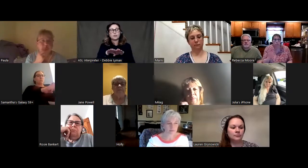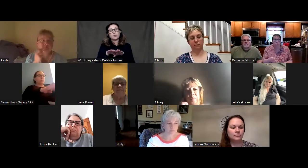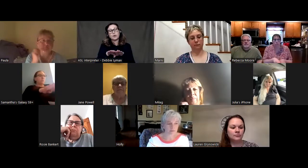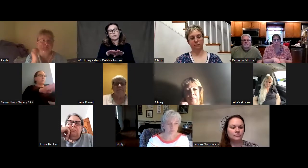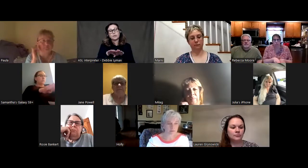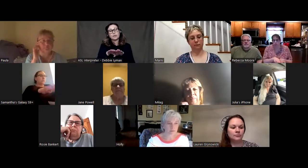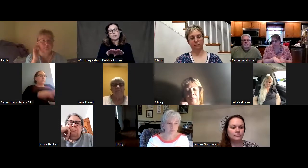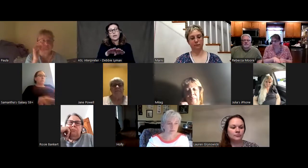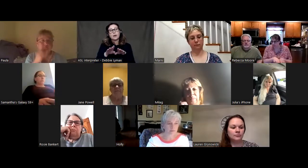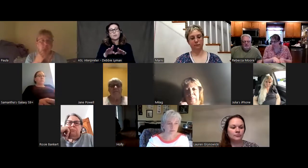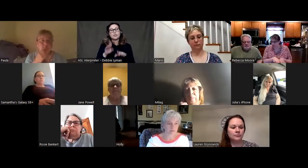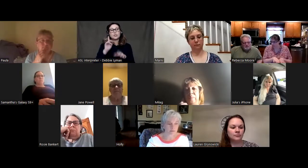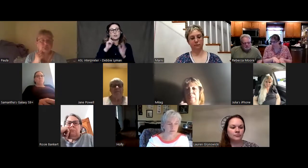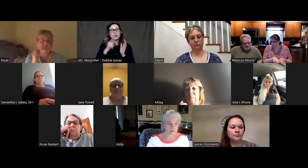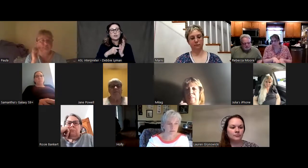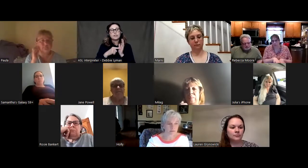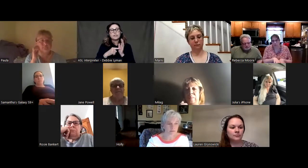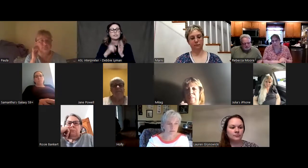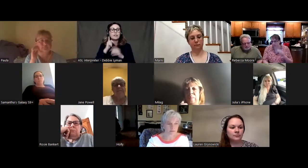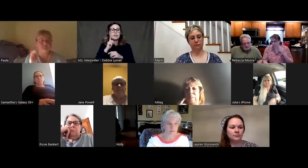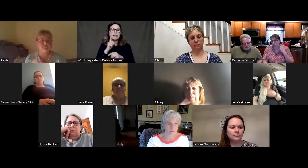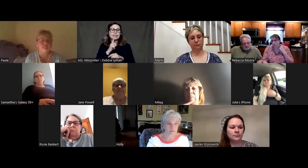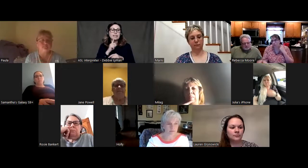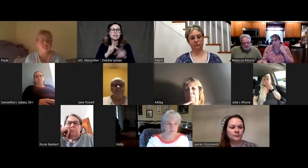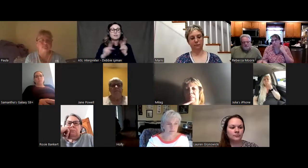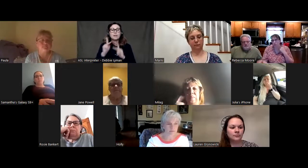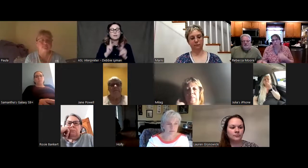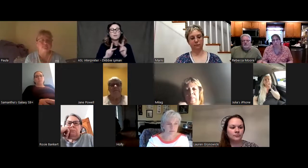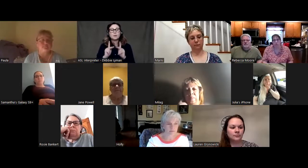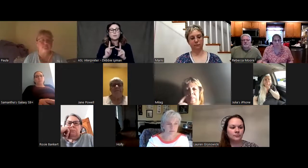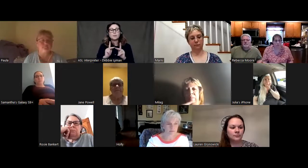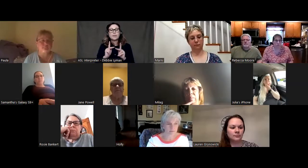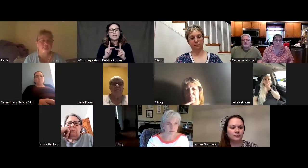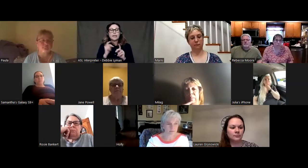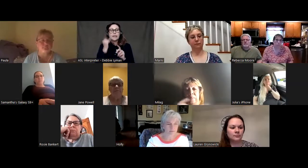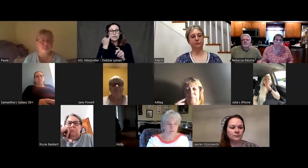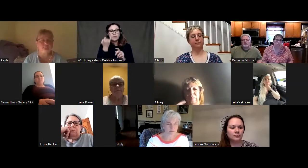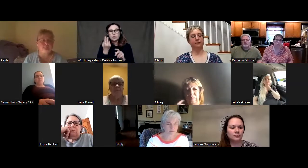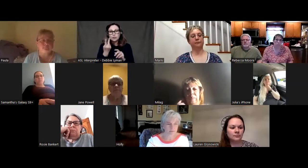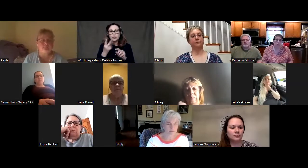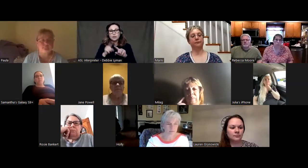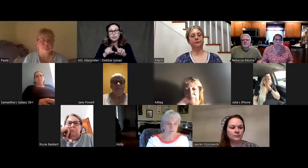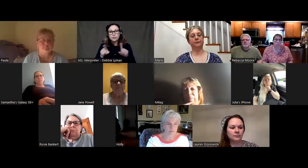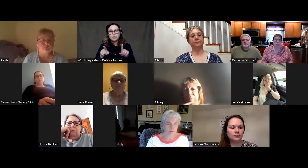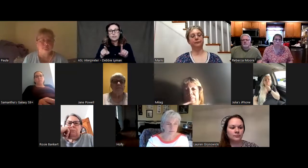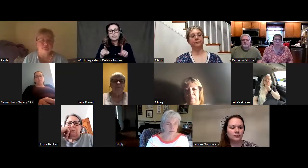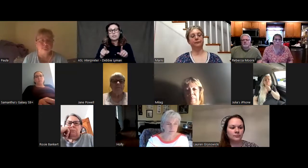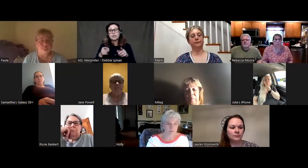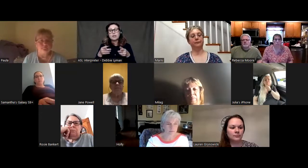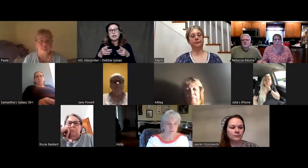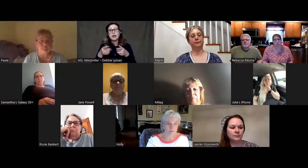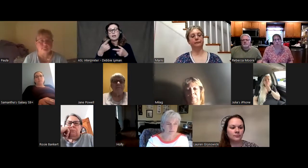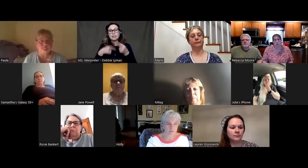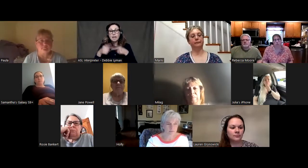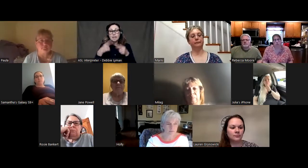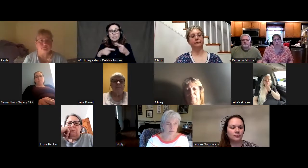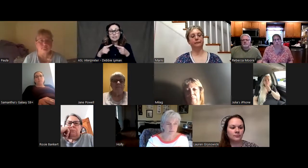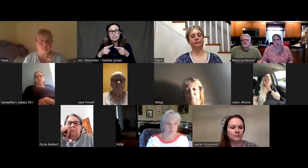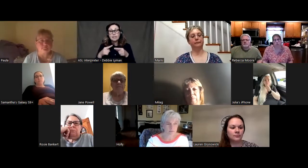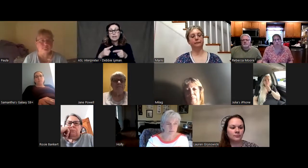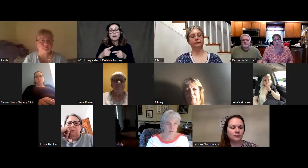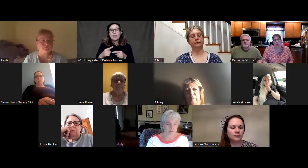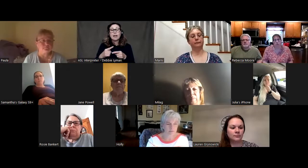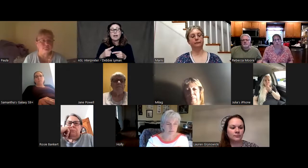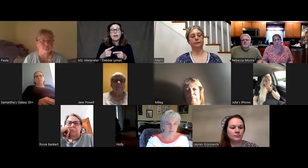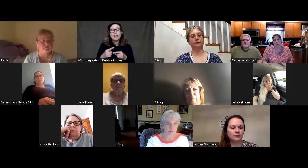then you do close. But you'll notice that deaf people, if there's 2 different